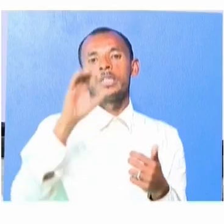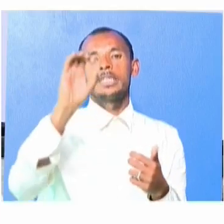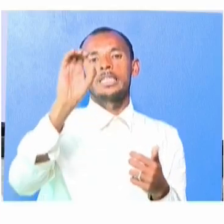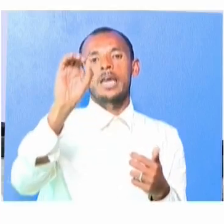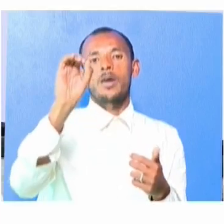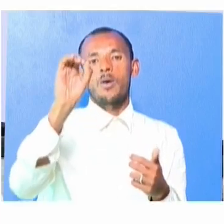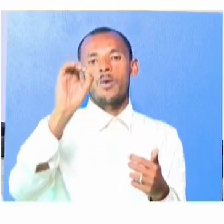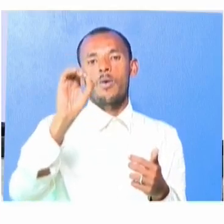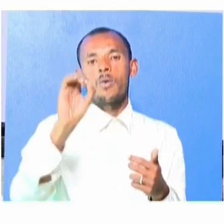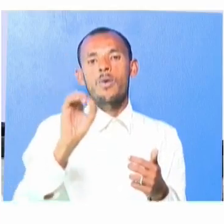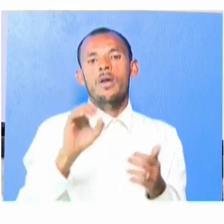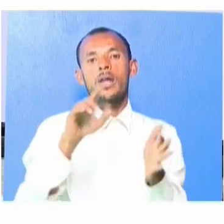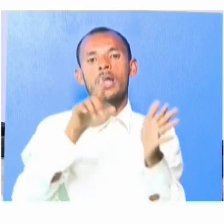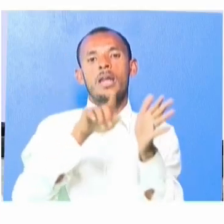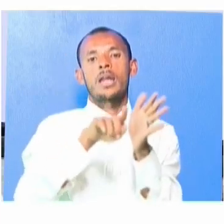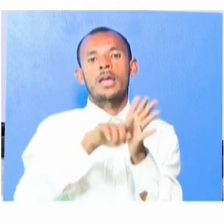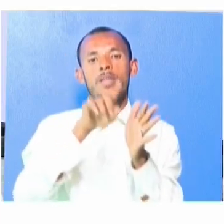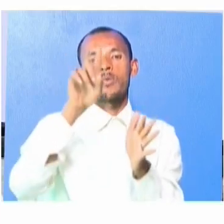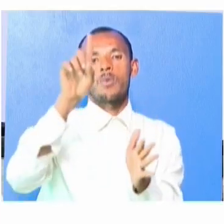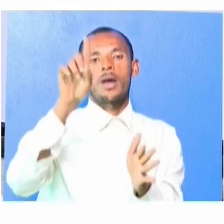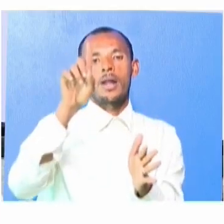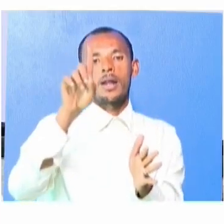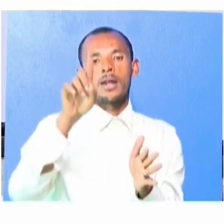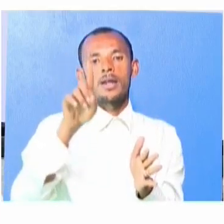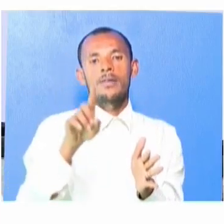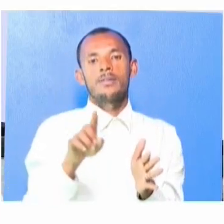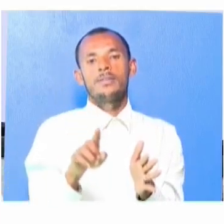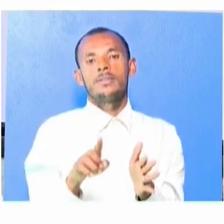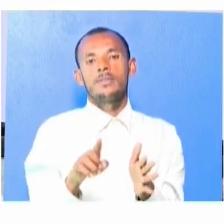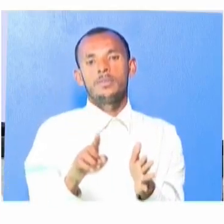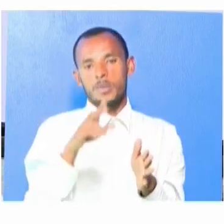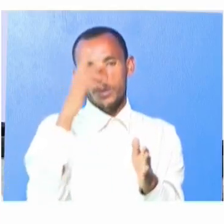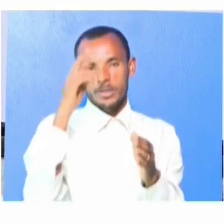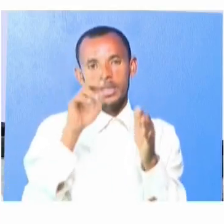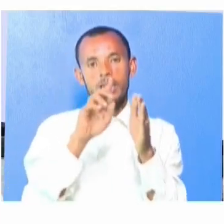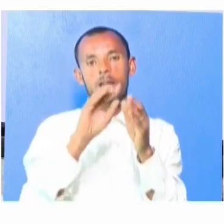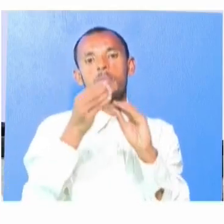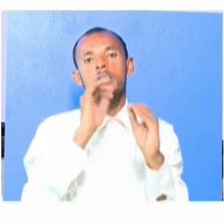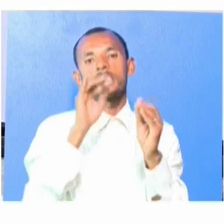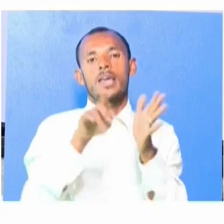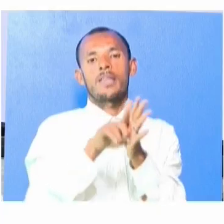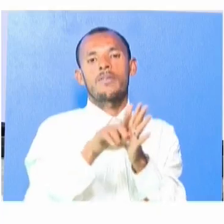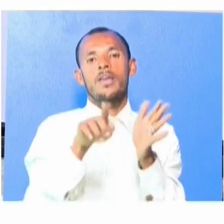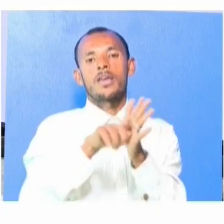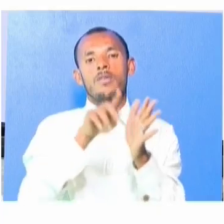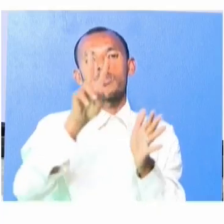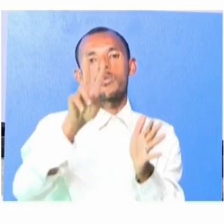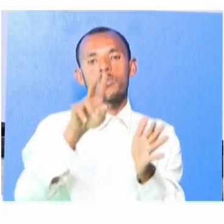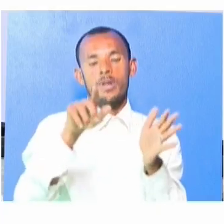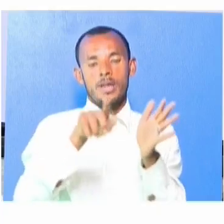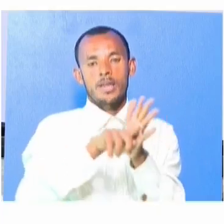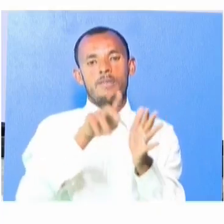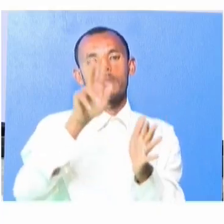0, -1, since the number is negative, -2,